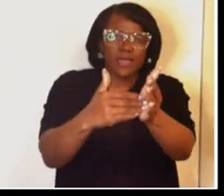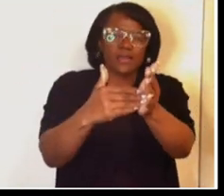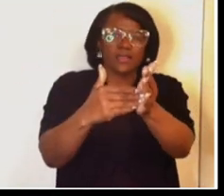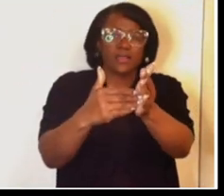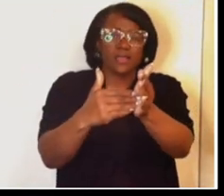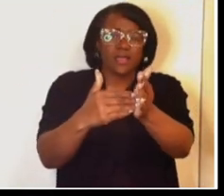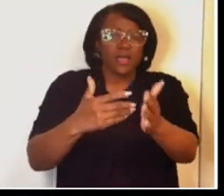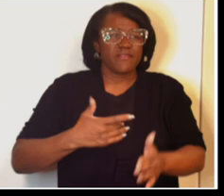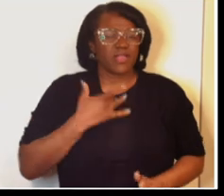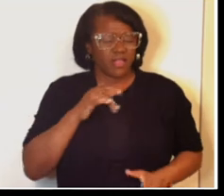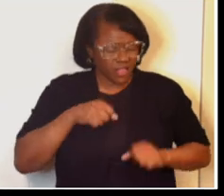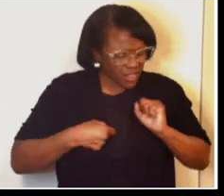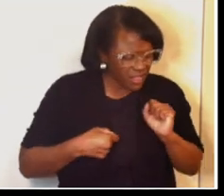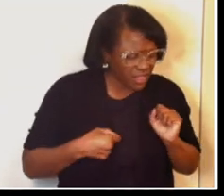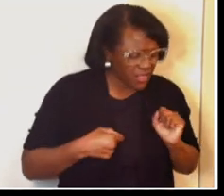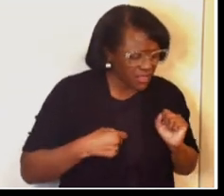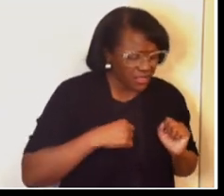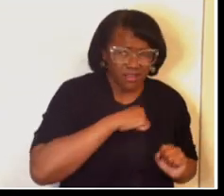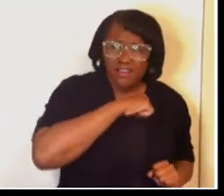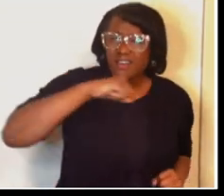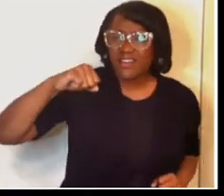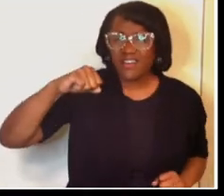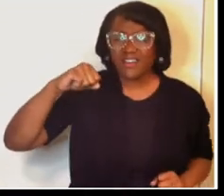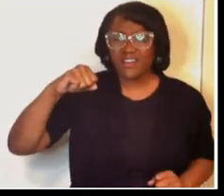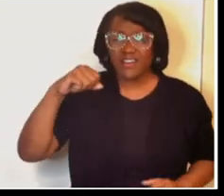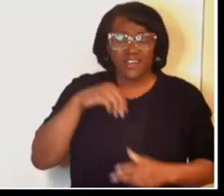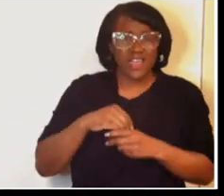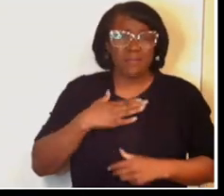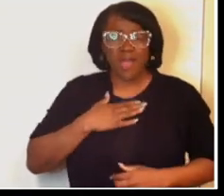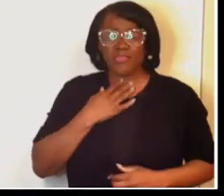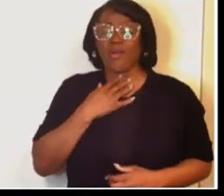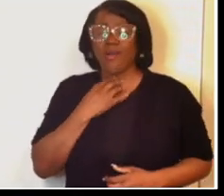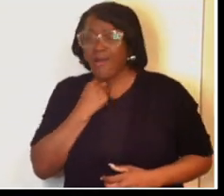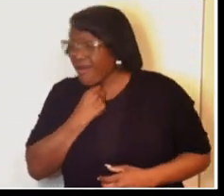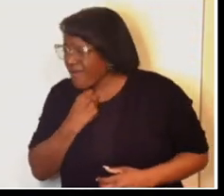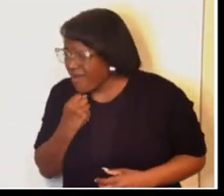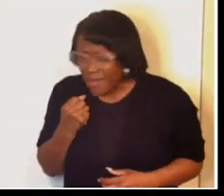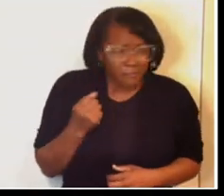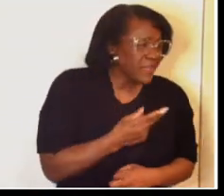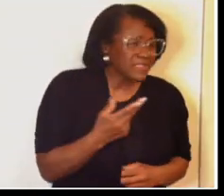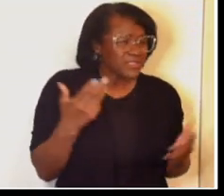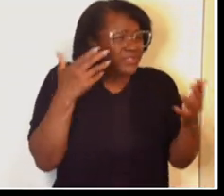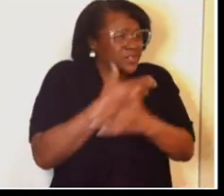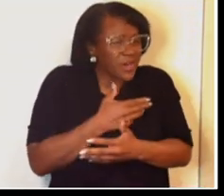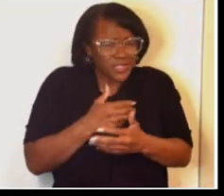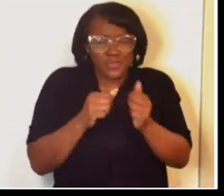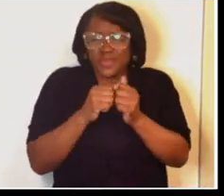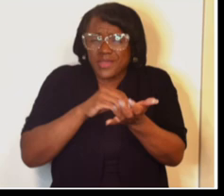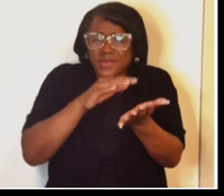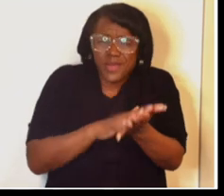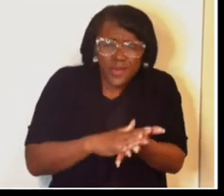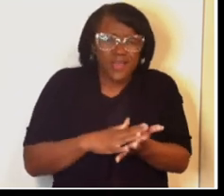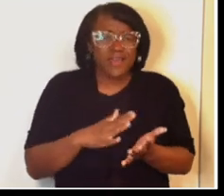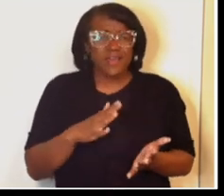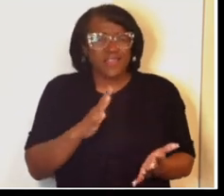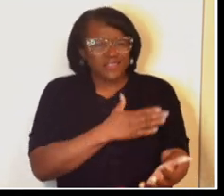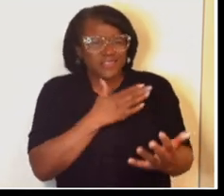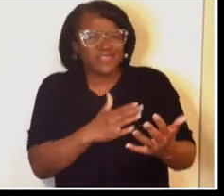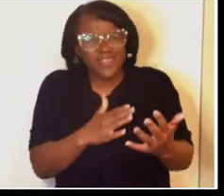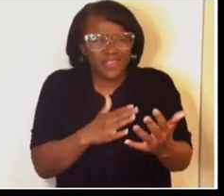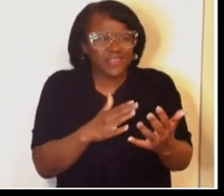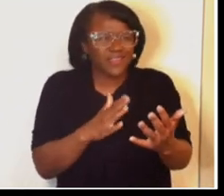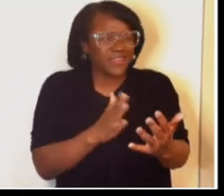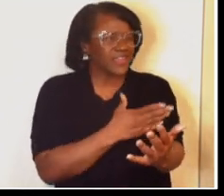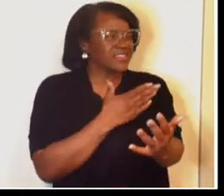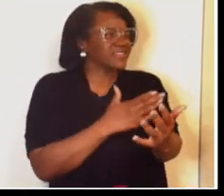wings, with glad defiance in my throat, I pierce the darkness with a note and sing, I